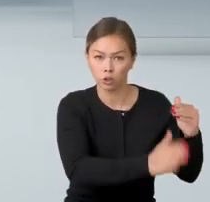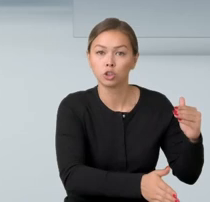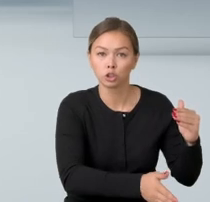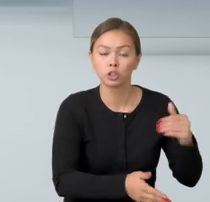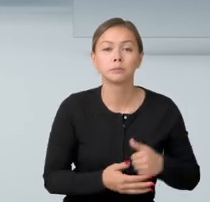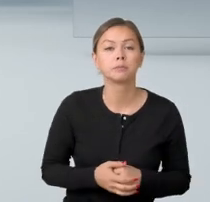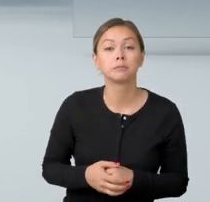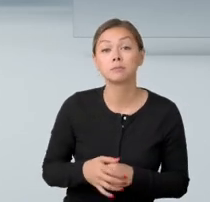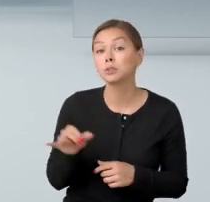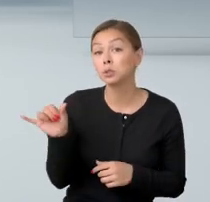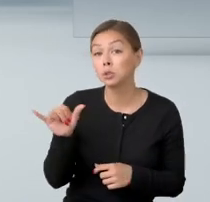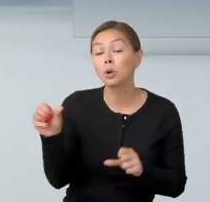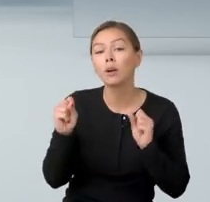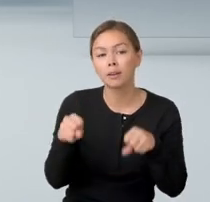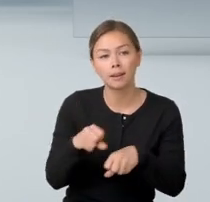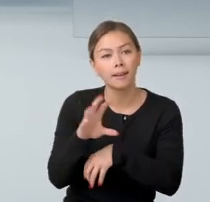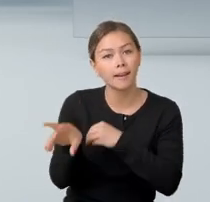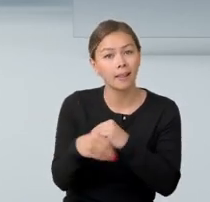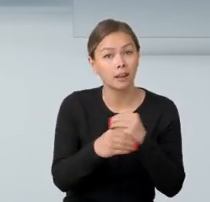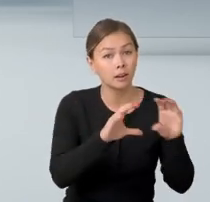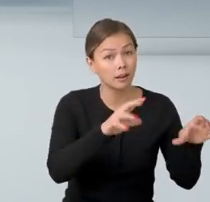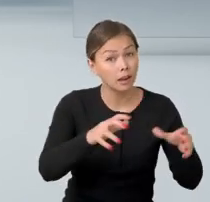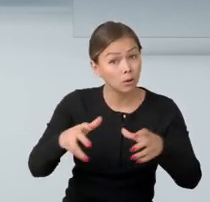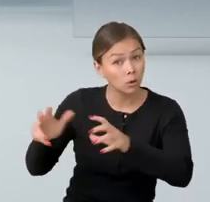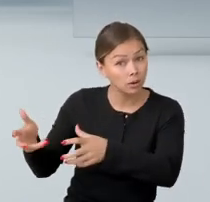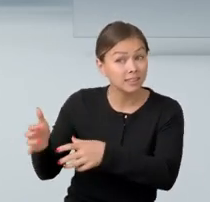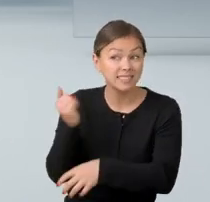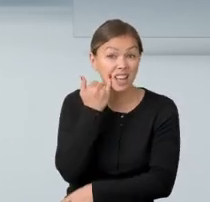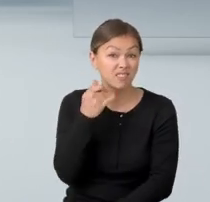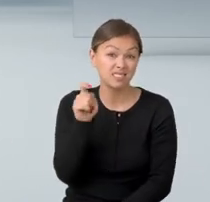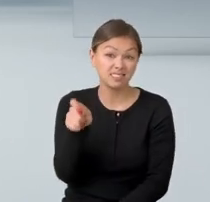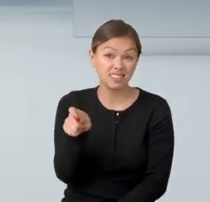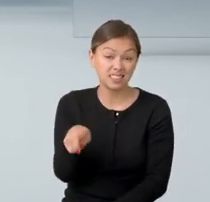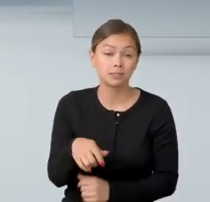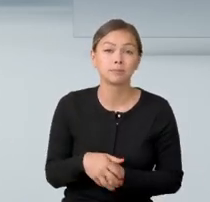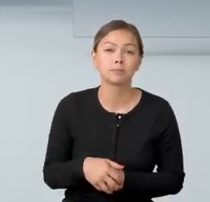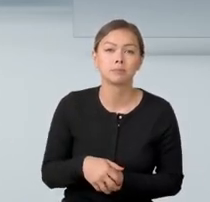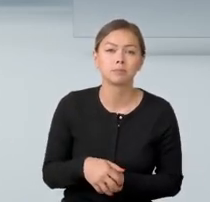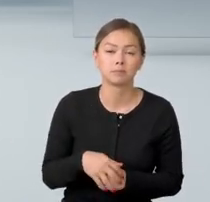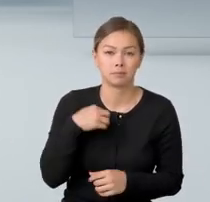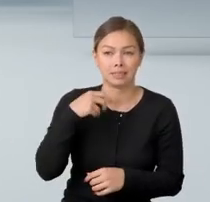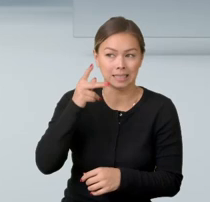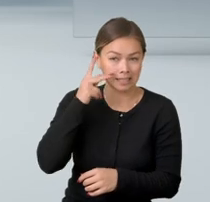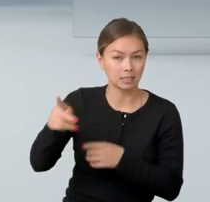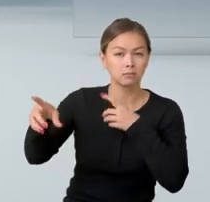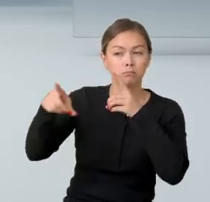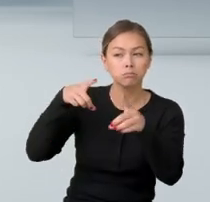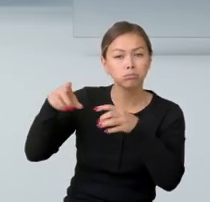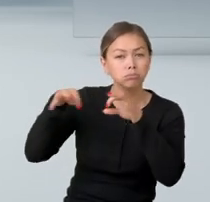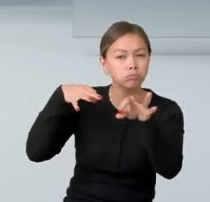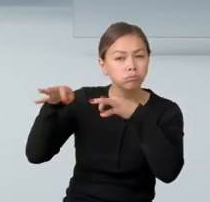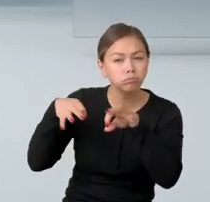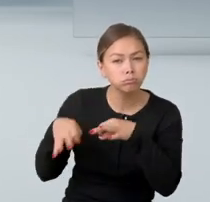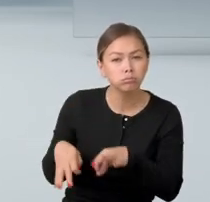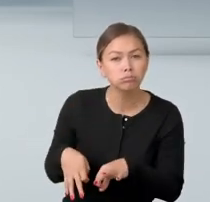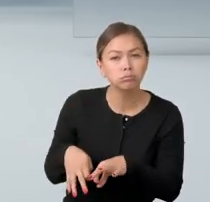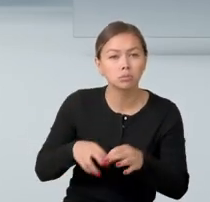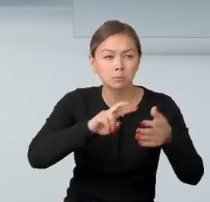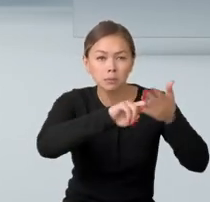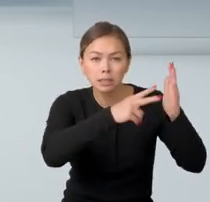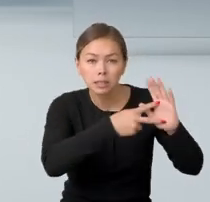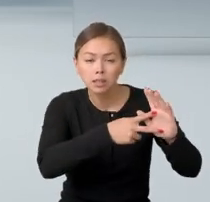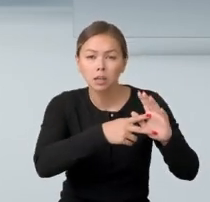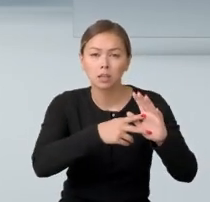my company I can even categorize this I can even create new columns if needed I can see the description